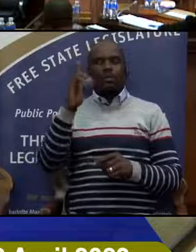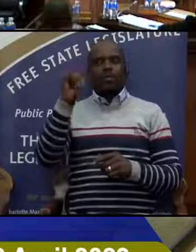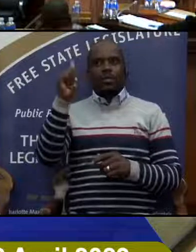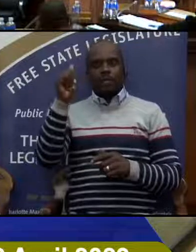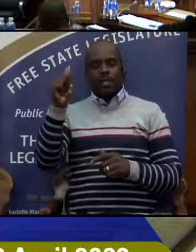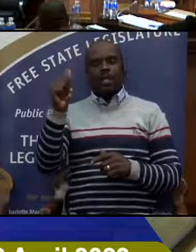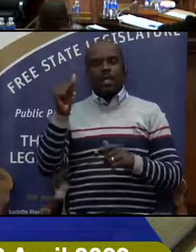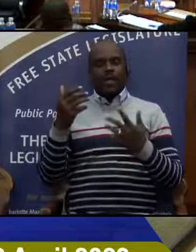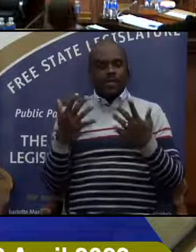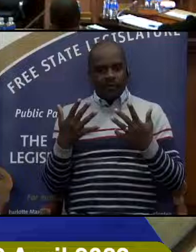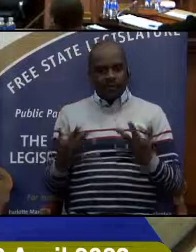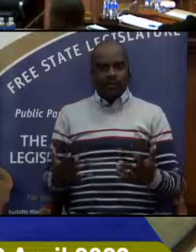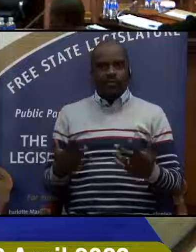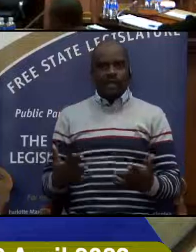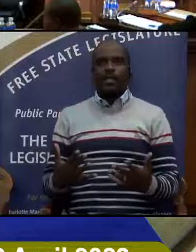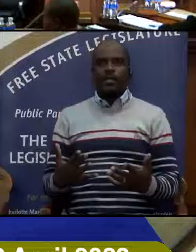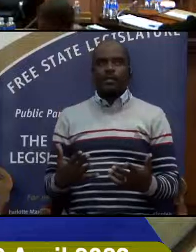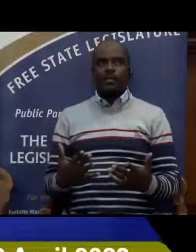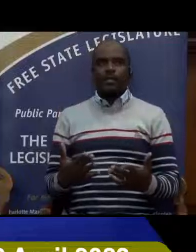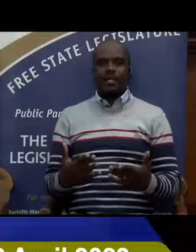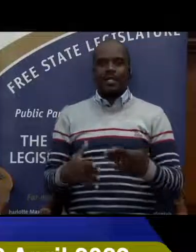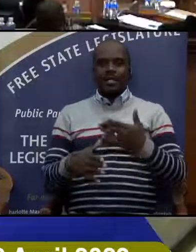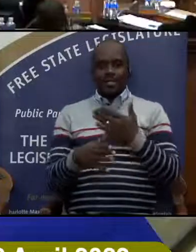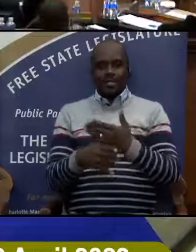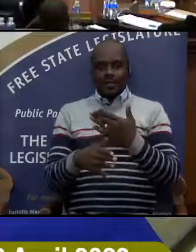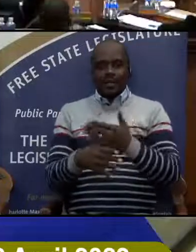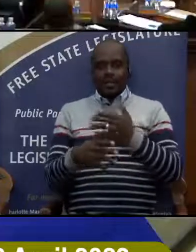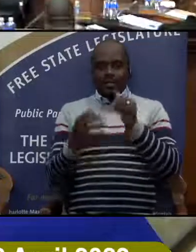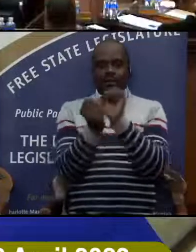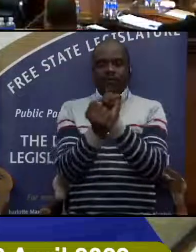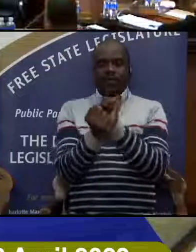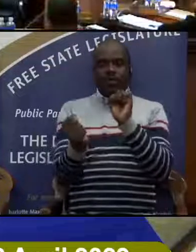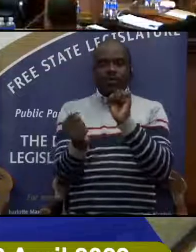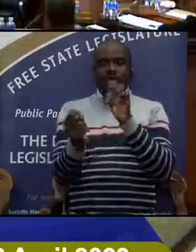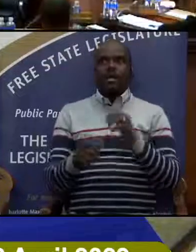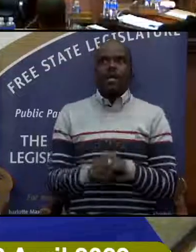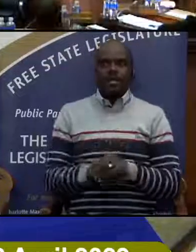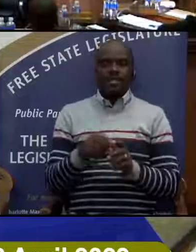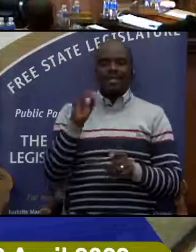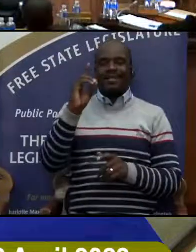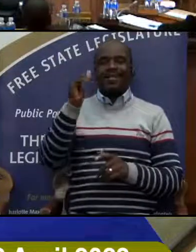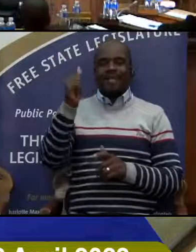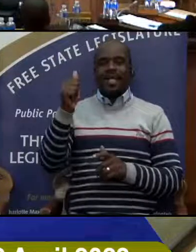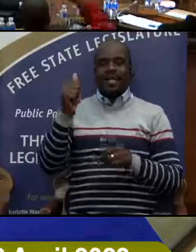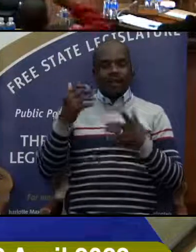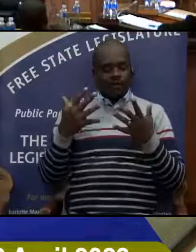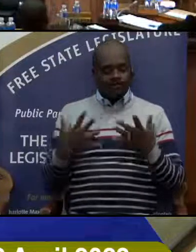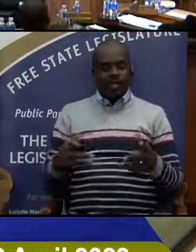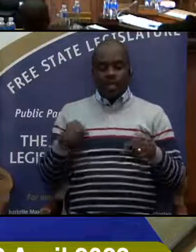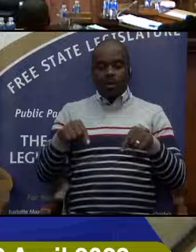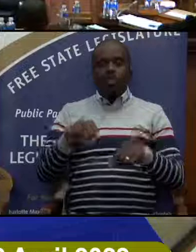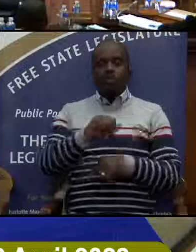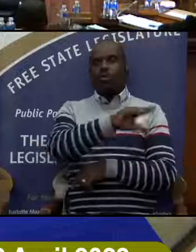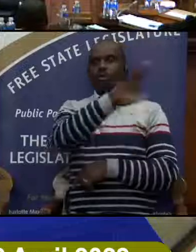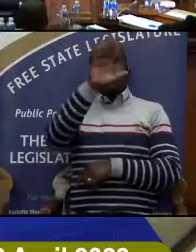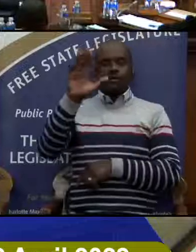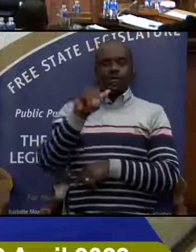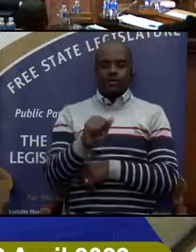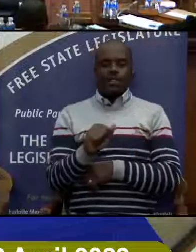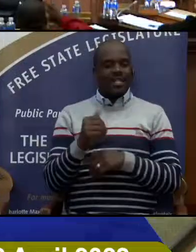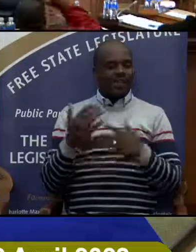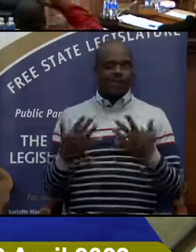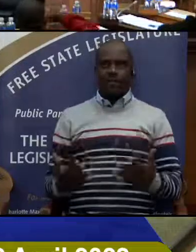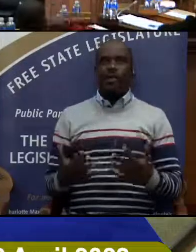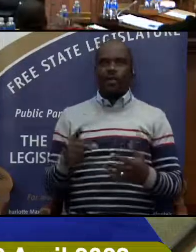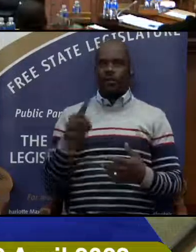vision of the Freedom Charter, and only the DA in South Africa at the moment. Claiming to believe